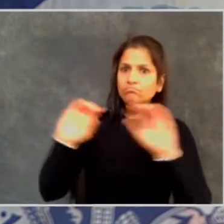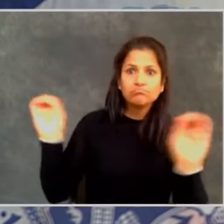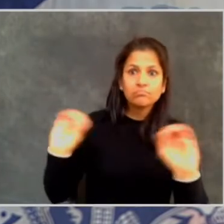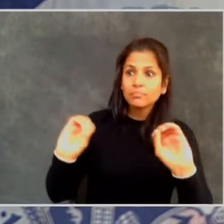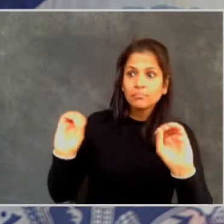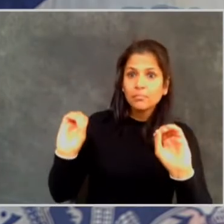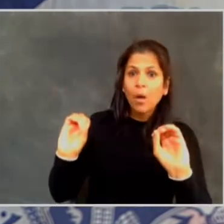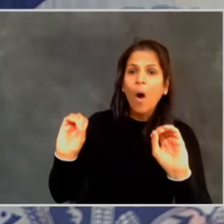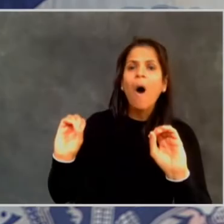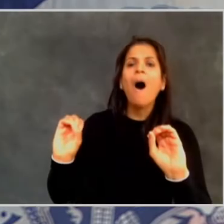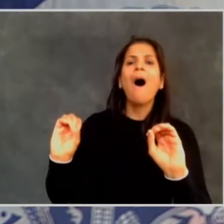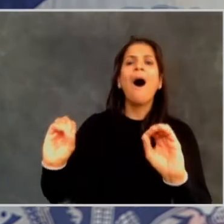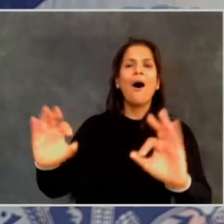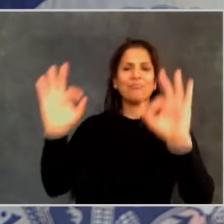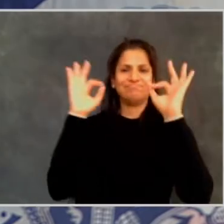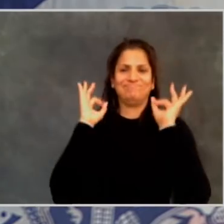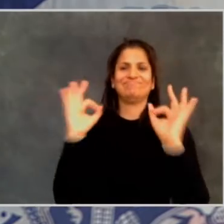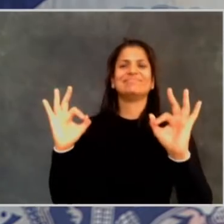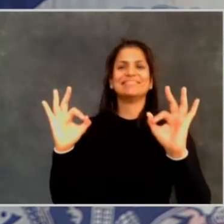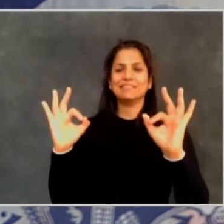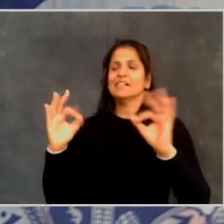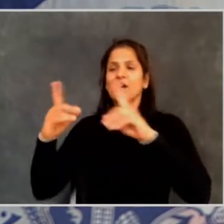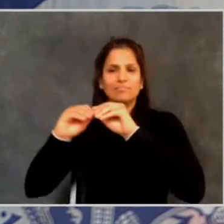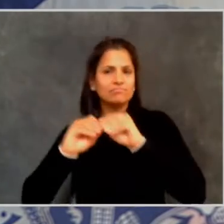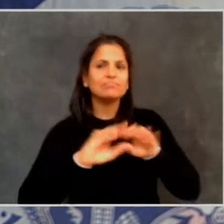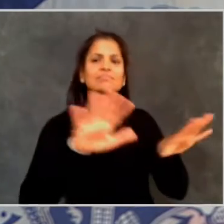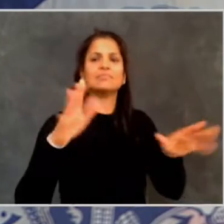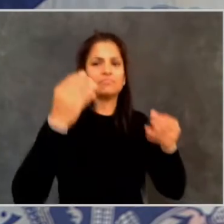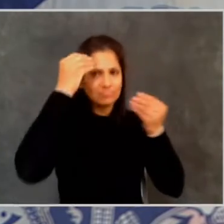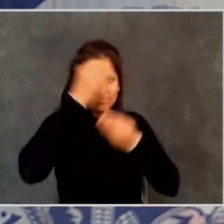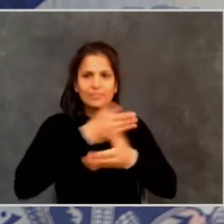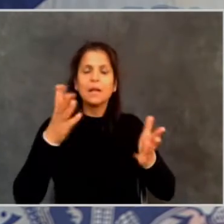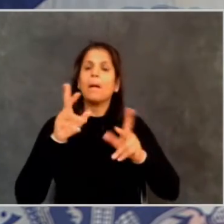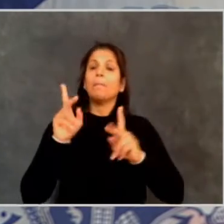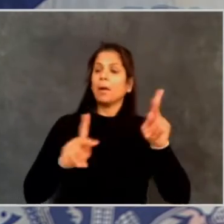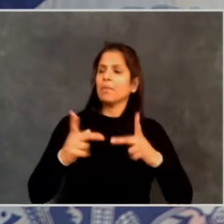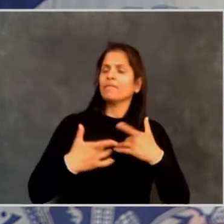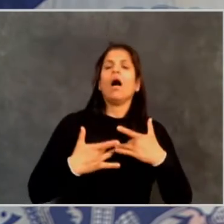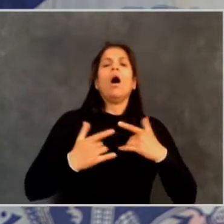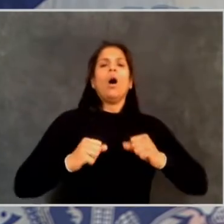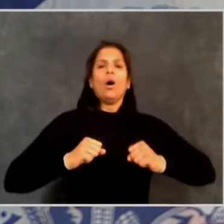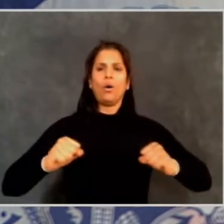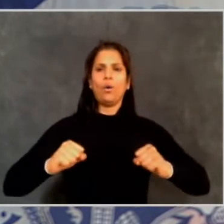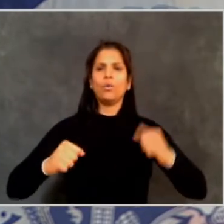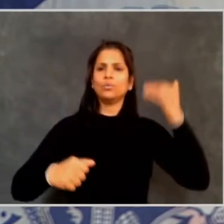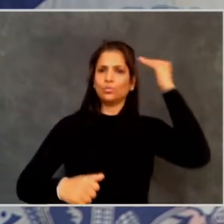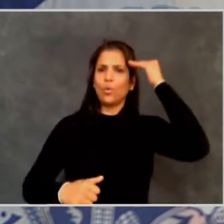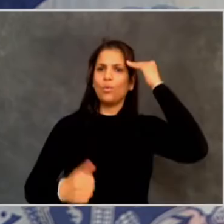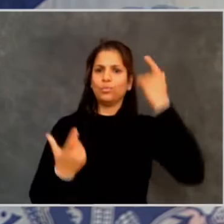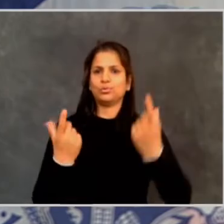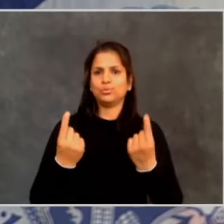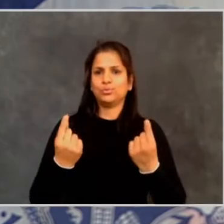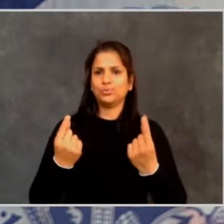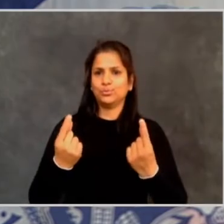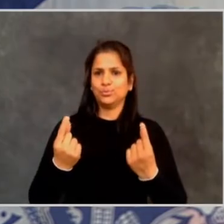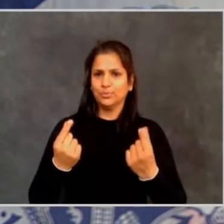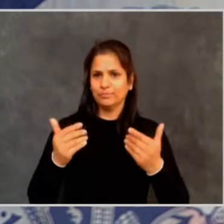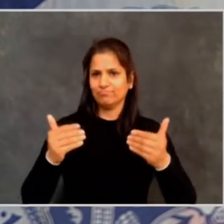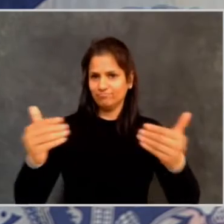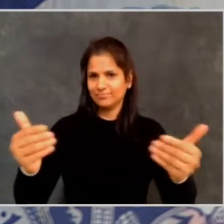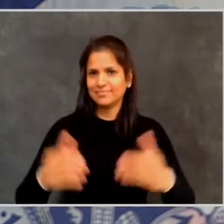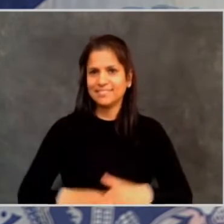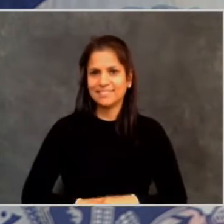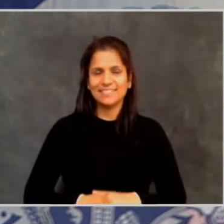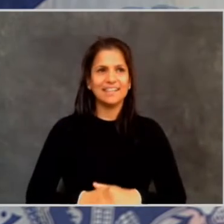they have to move quickly if they're going to be able to help us in this crisis. So what I'll add is I think we need